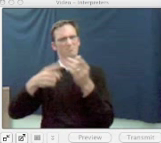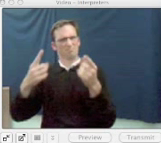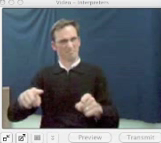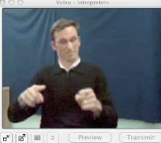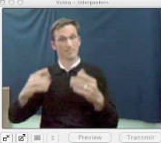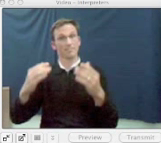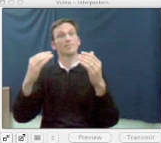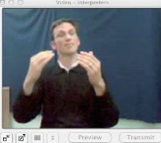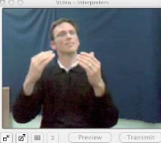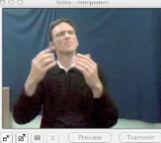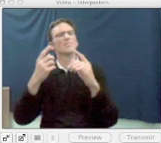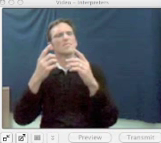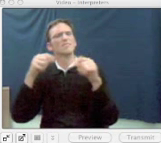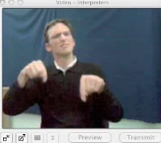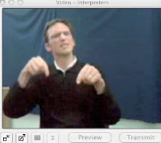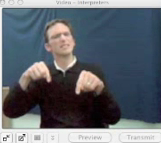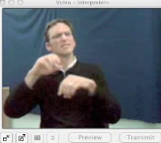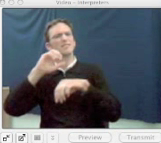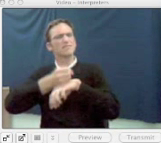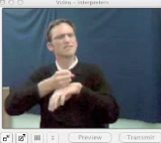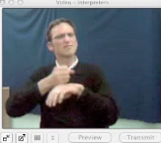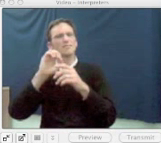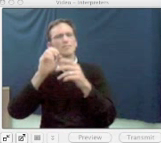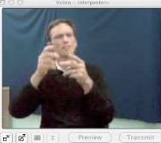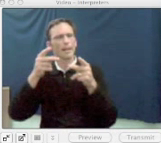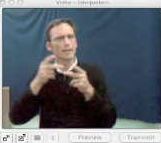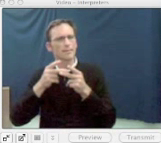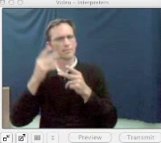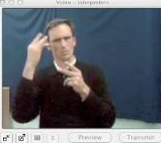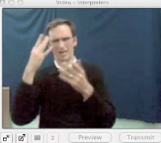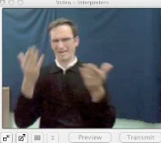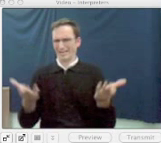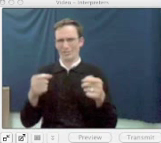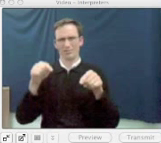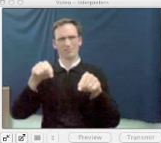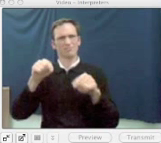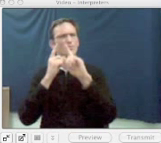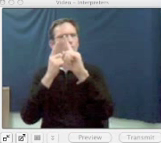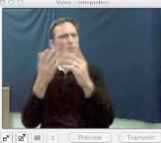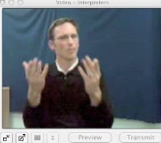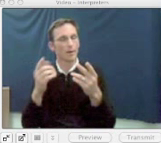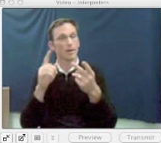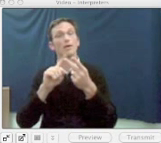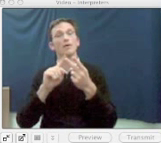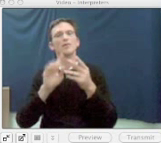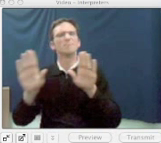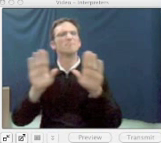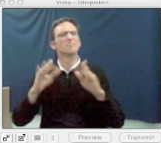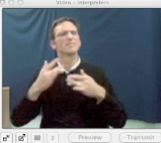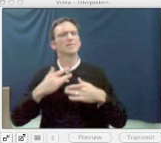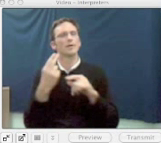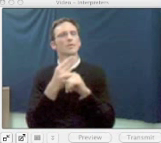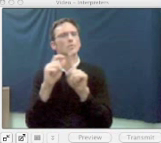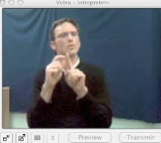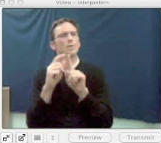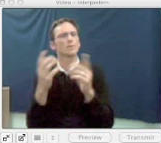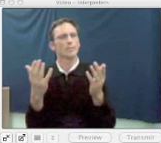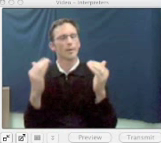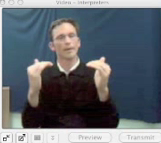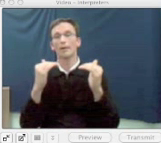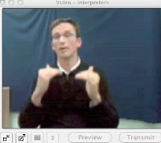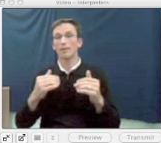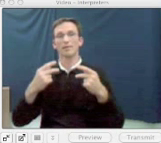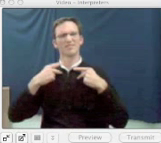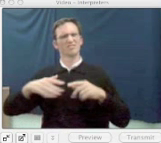setting, why that place exists. The terminology associated with that setting, physical surroundings,